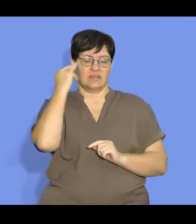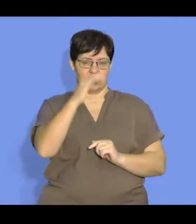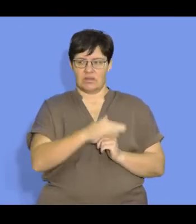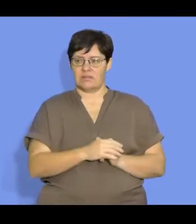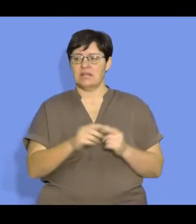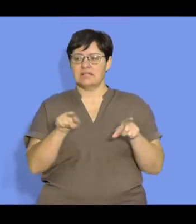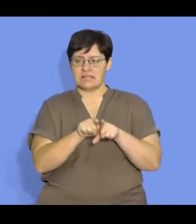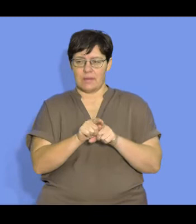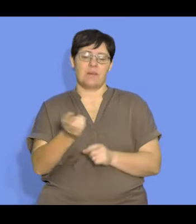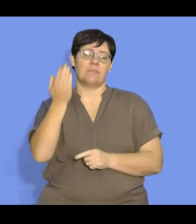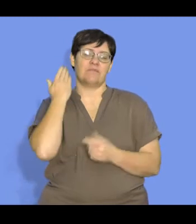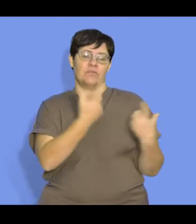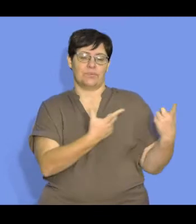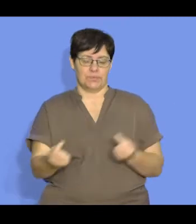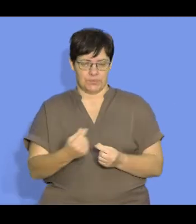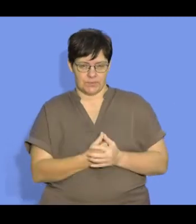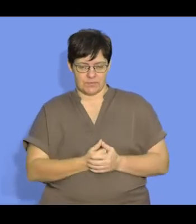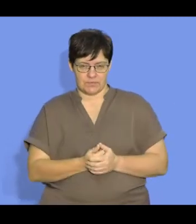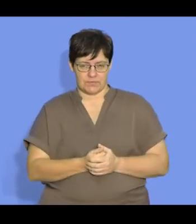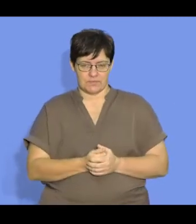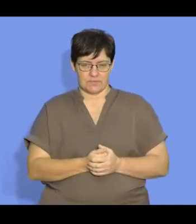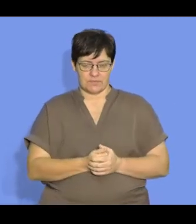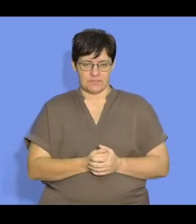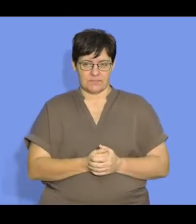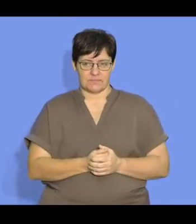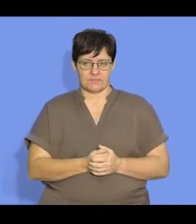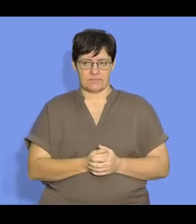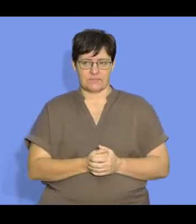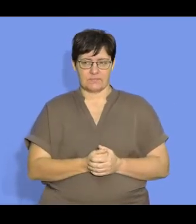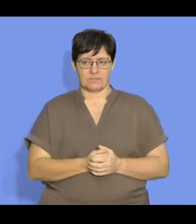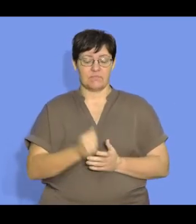to the collision theory as we've done in a previous session.